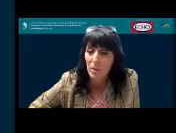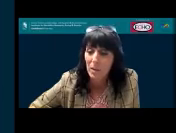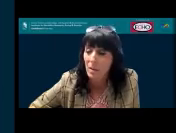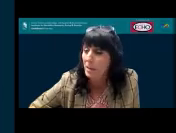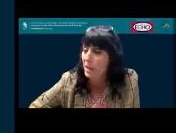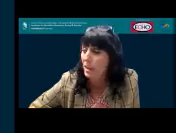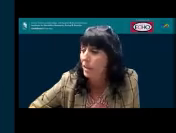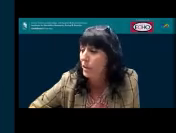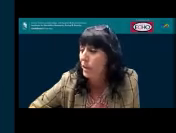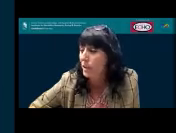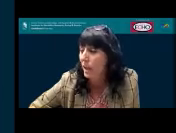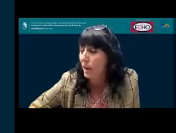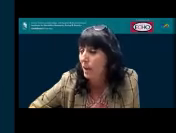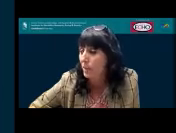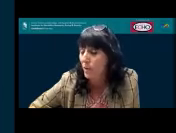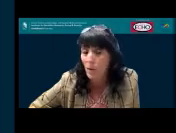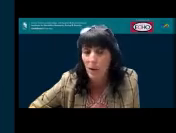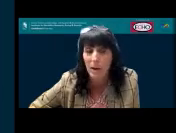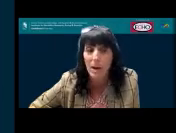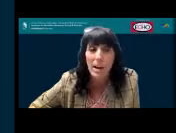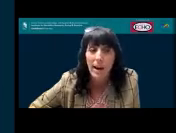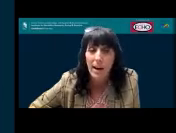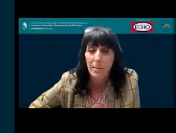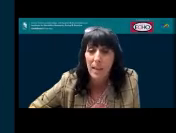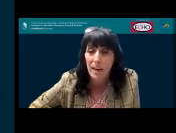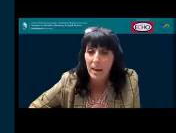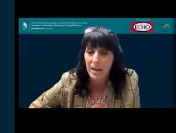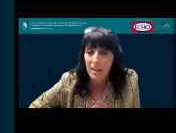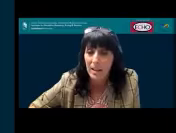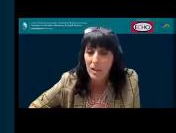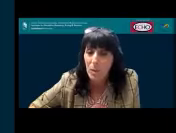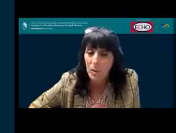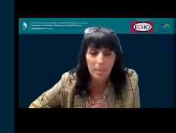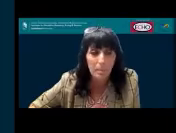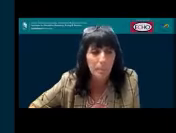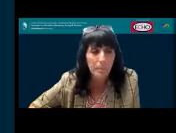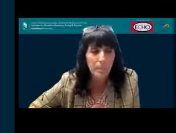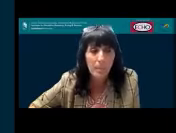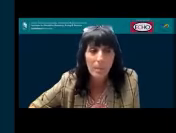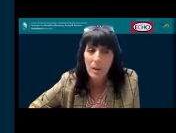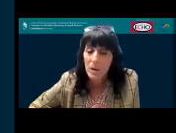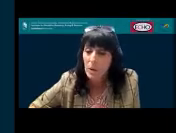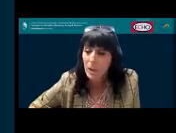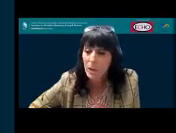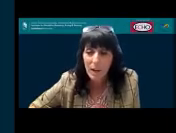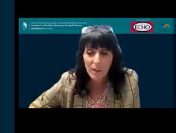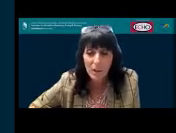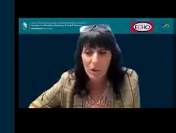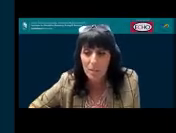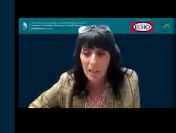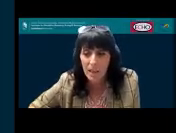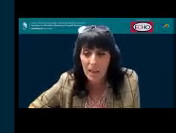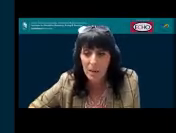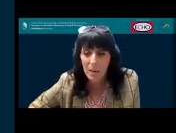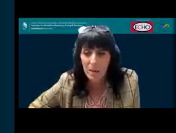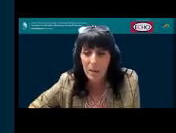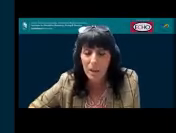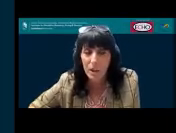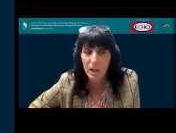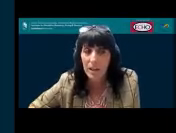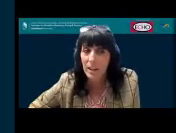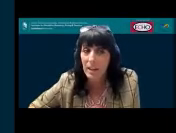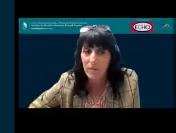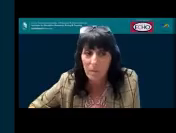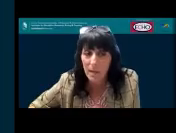autismecho@aggies.usu.edu and we will get you set up for that on the schedule. We do have social media where